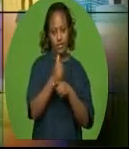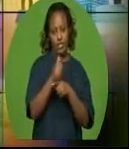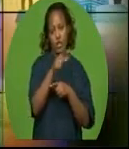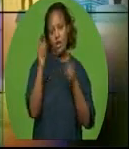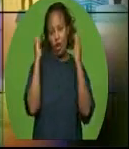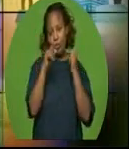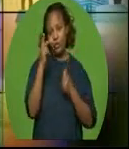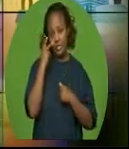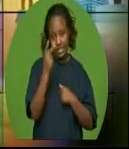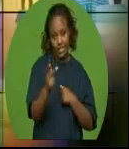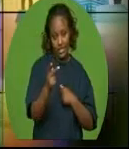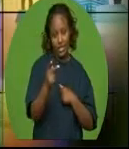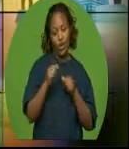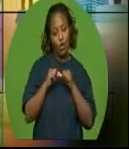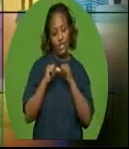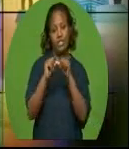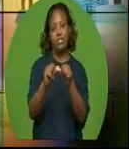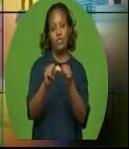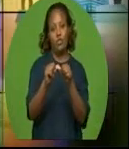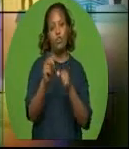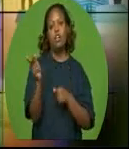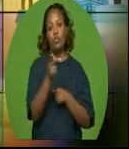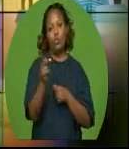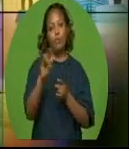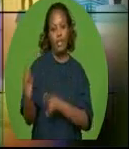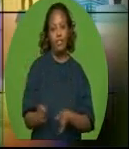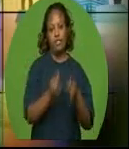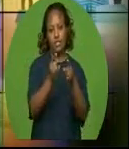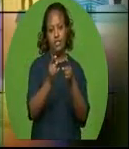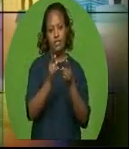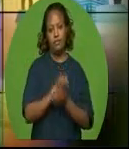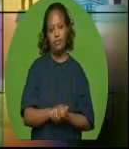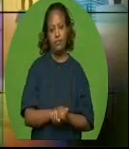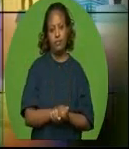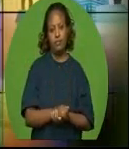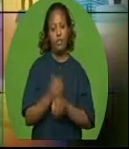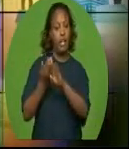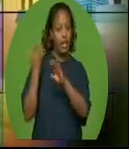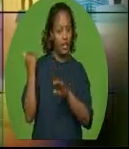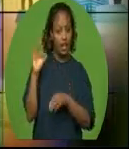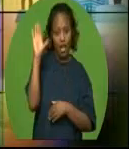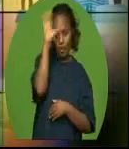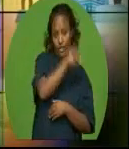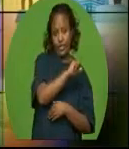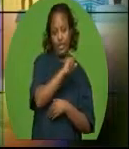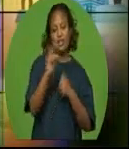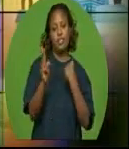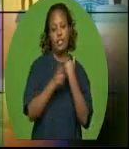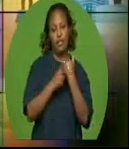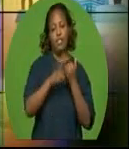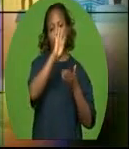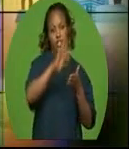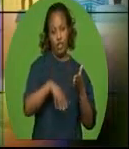activity that helps you to see the consistency of the two methods. The earlier